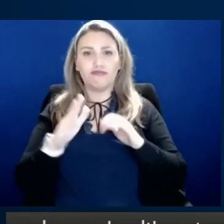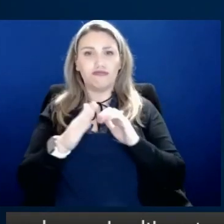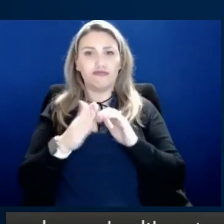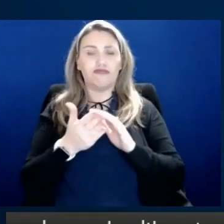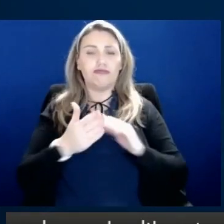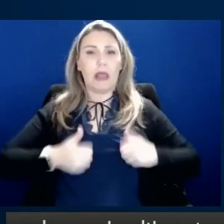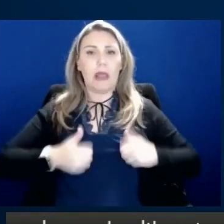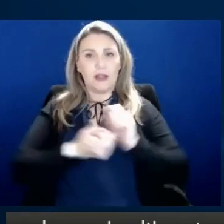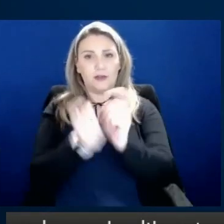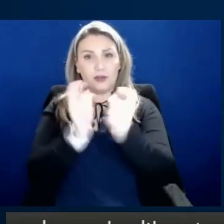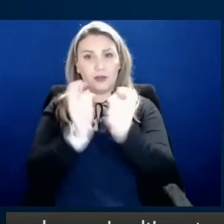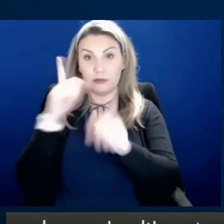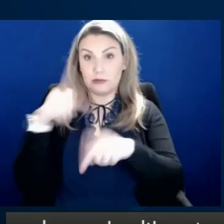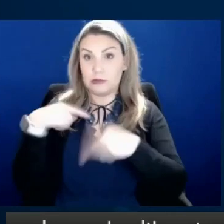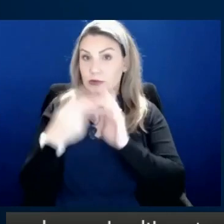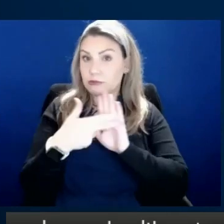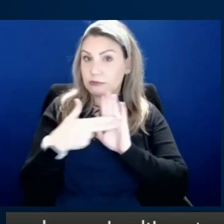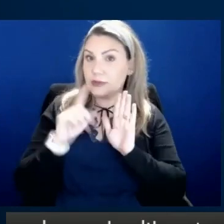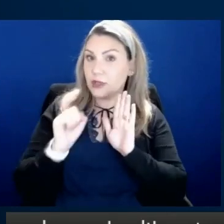this diagnosis?